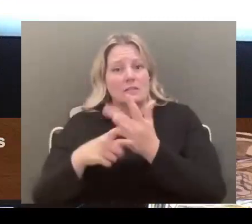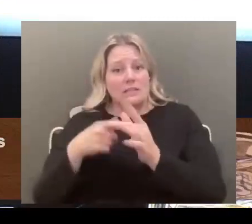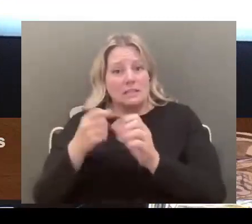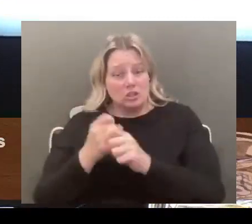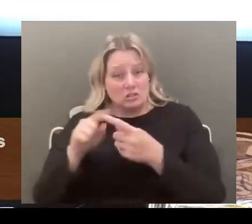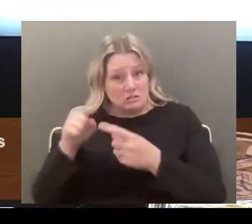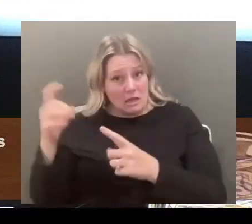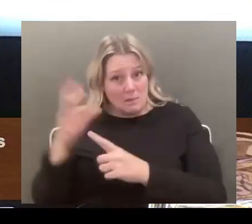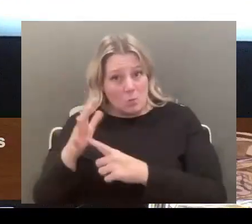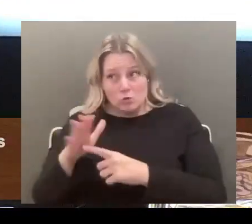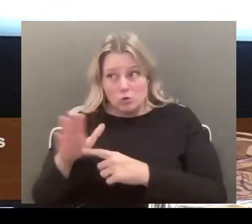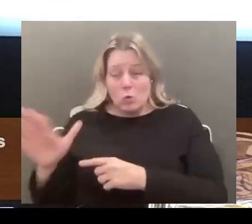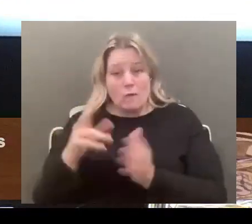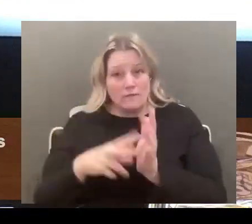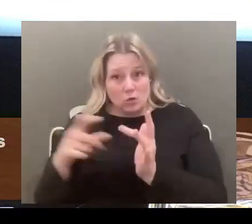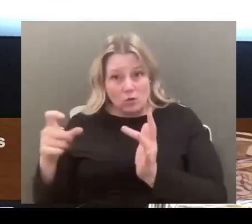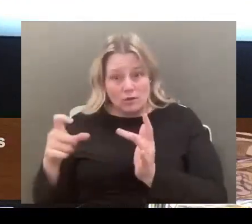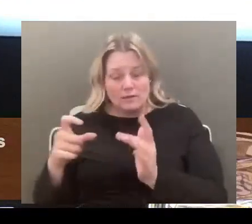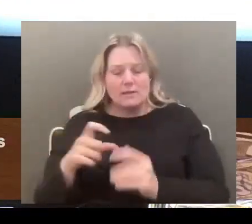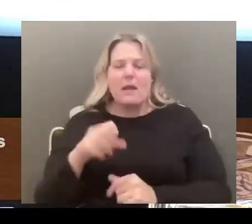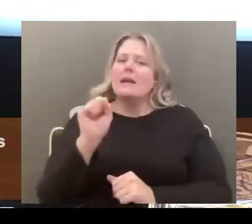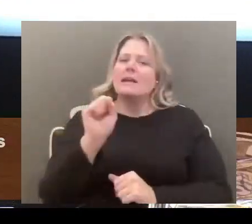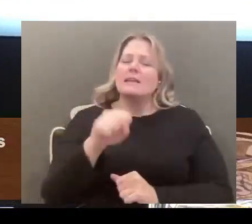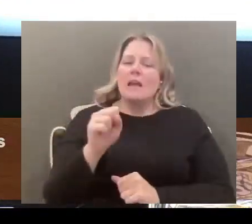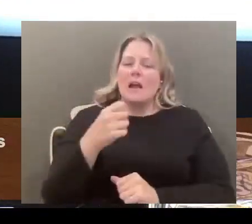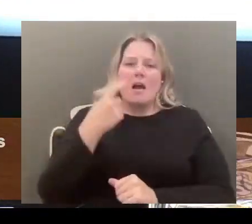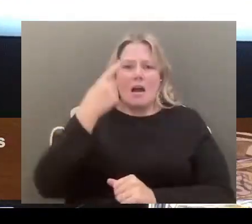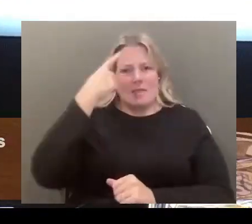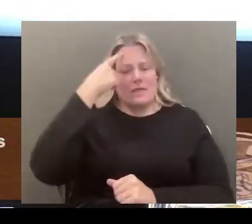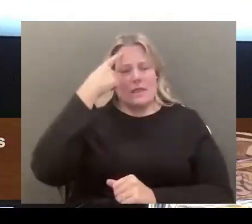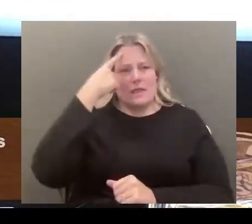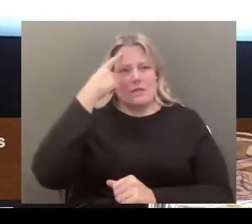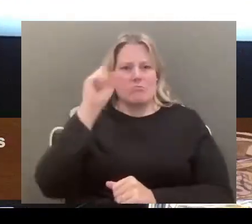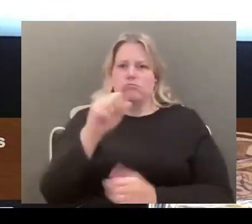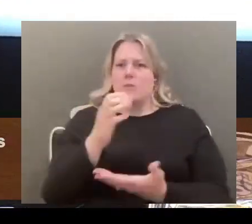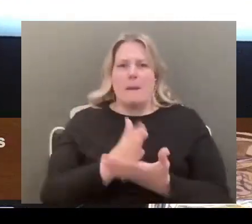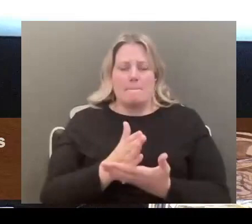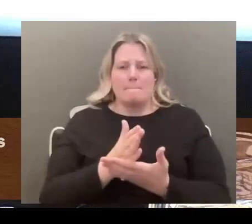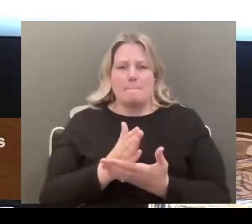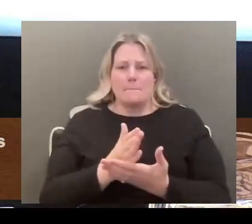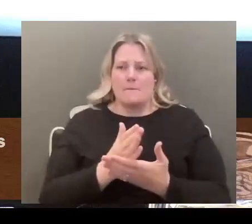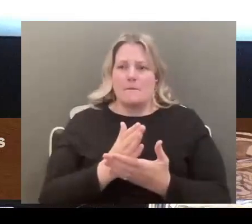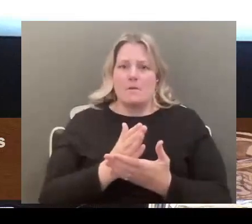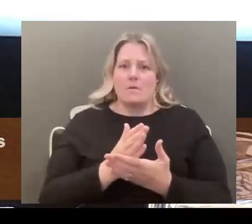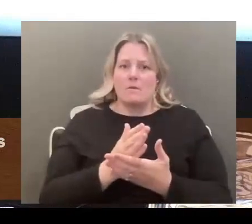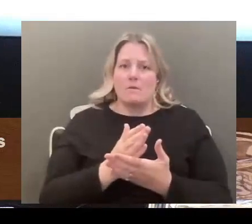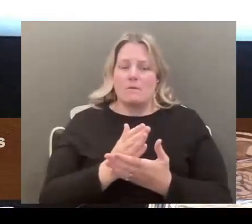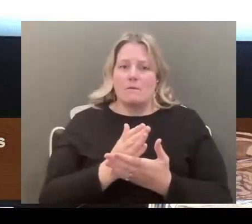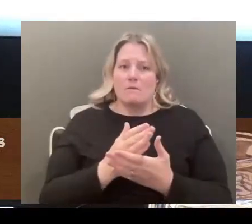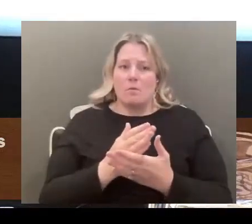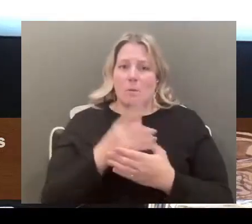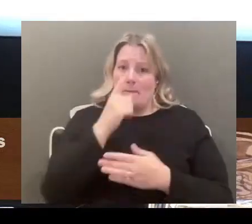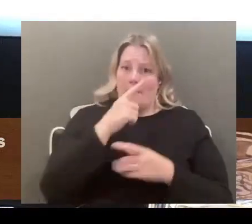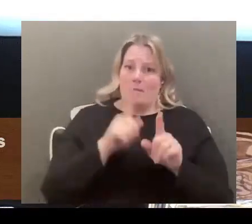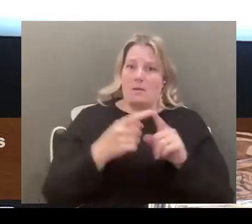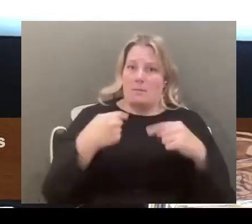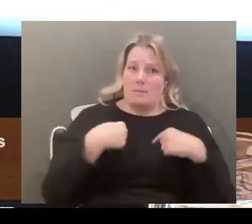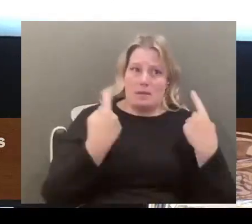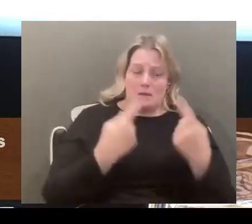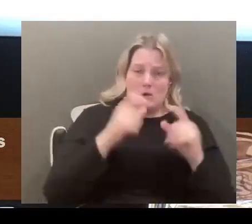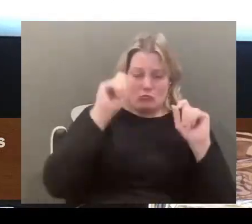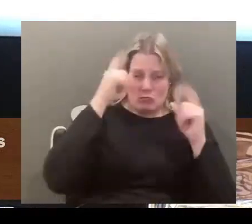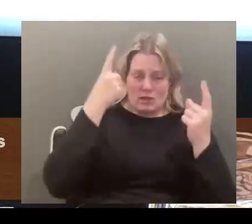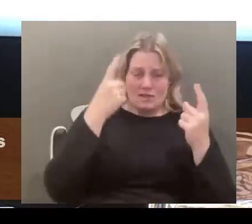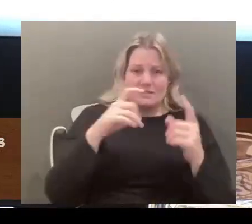I think it is absolutely, for those of us who realise and acknowledge that it is important, to those that possibly